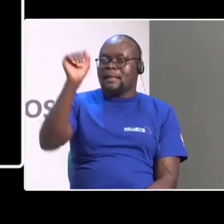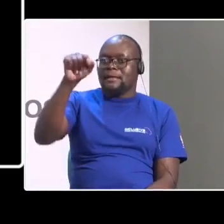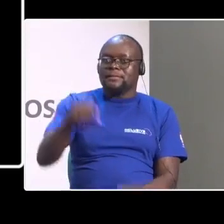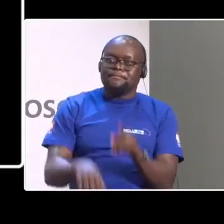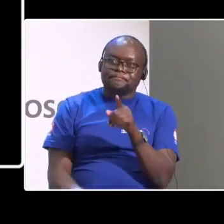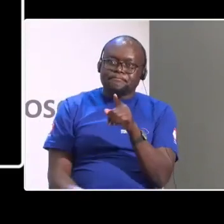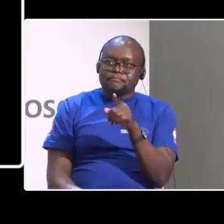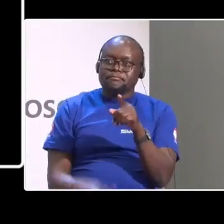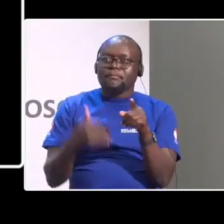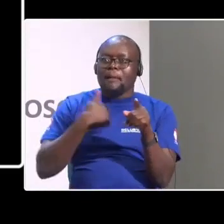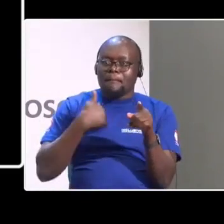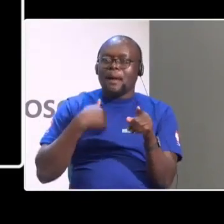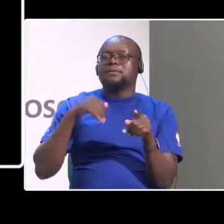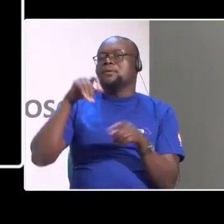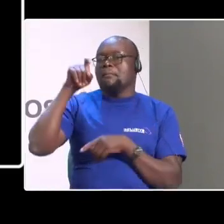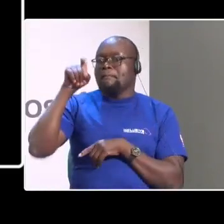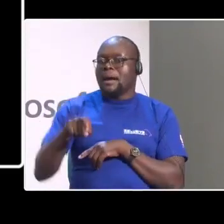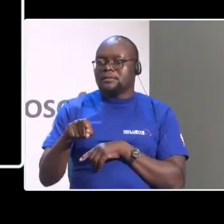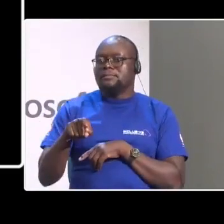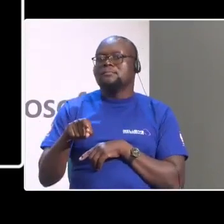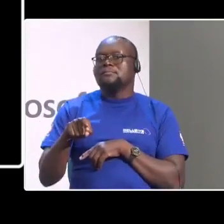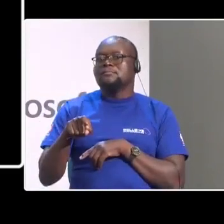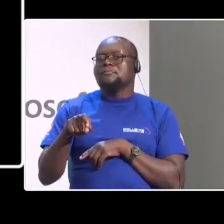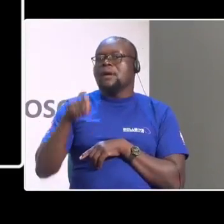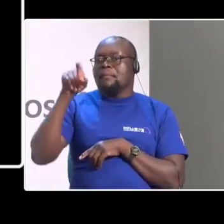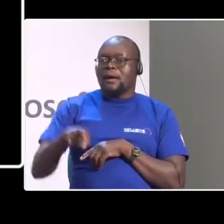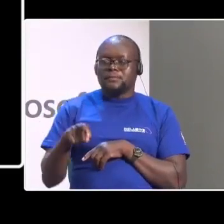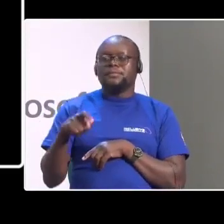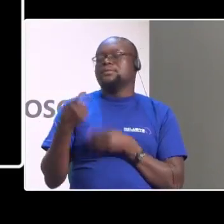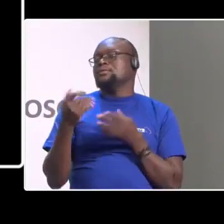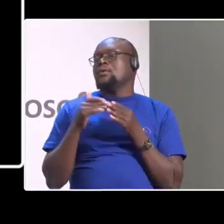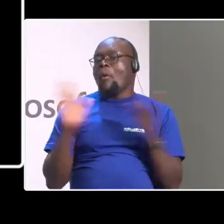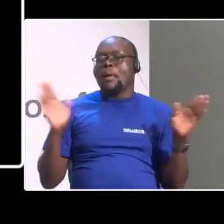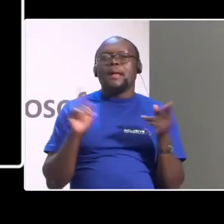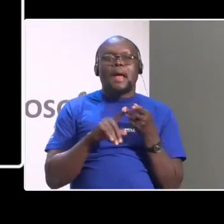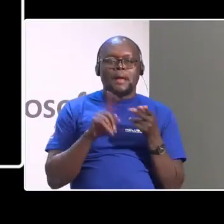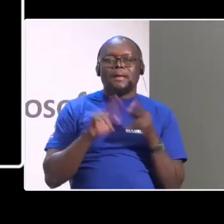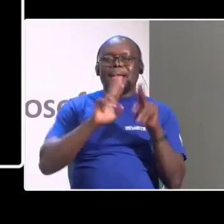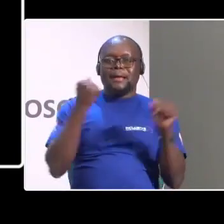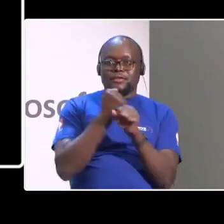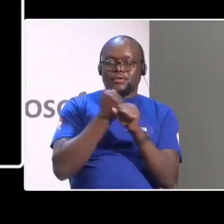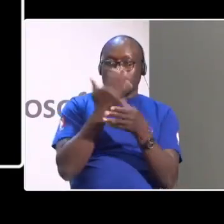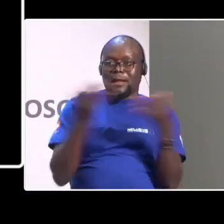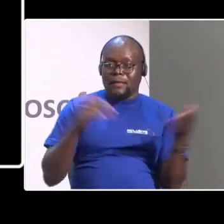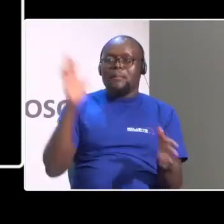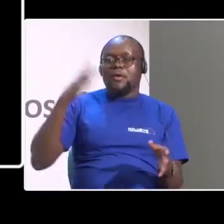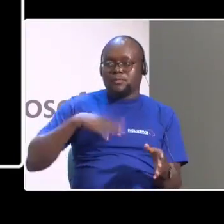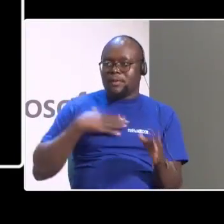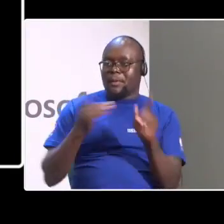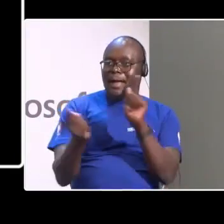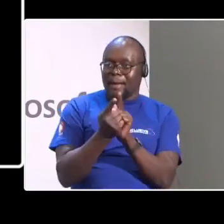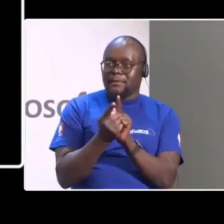Yes. You have to be extroverted? You have to be an extrovert. So true. Most of the people I've met here